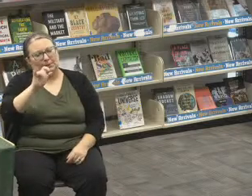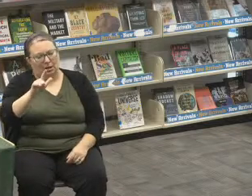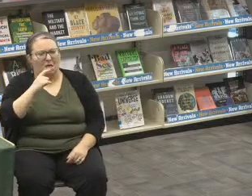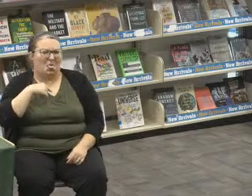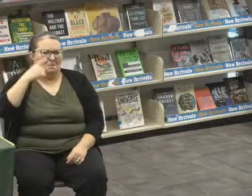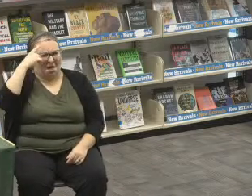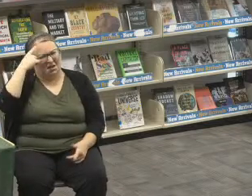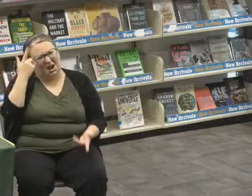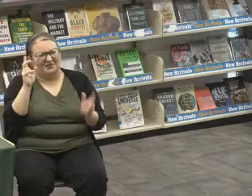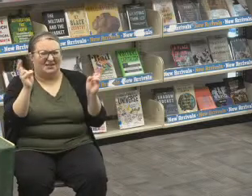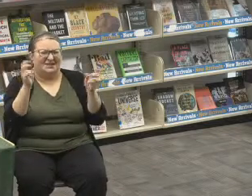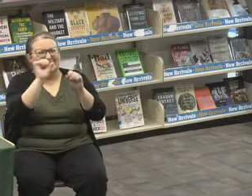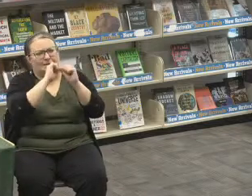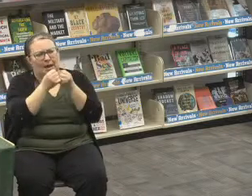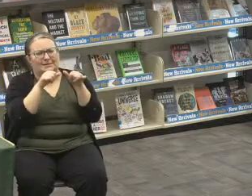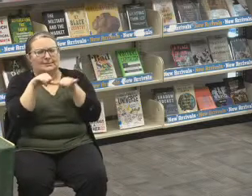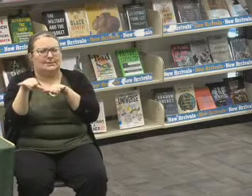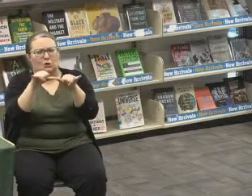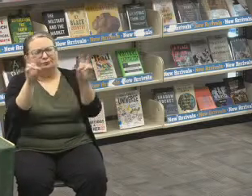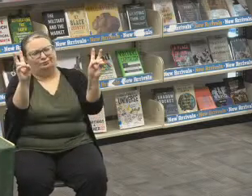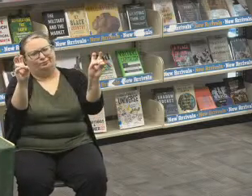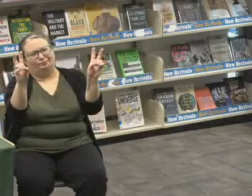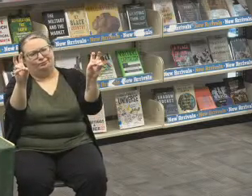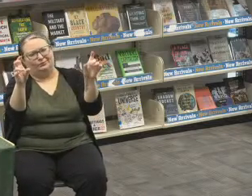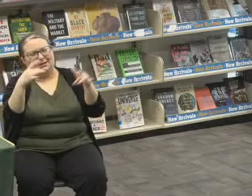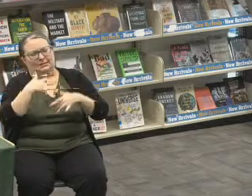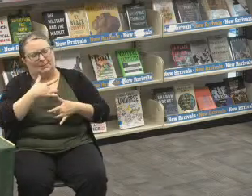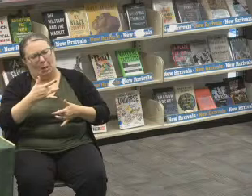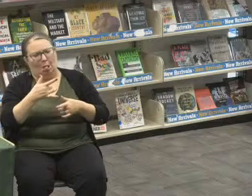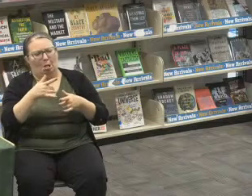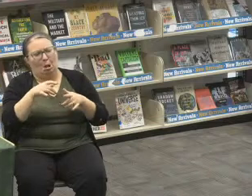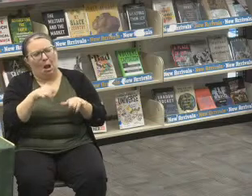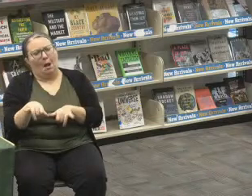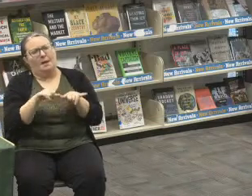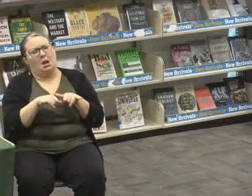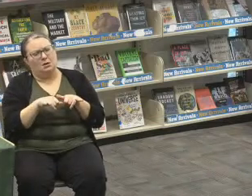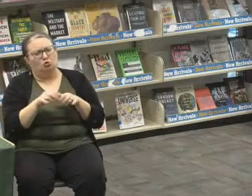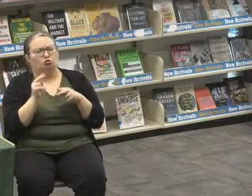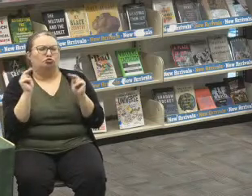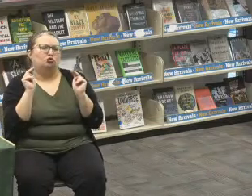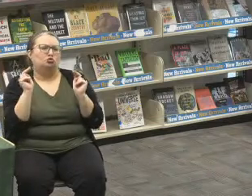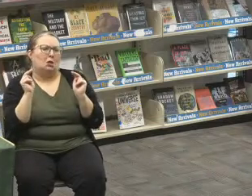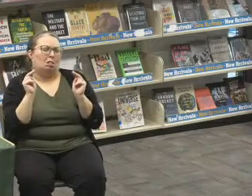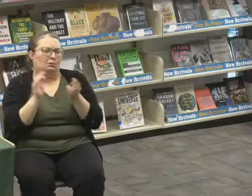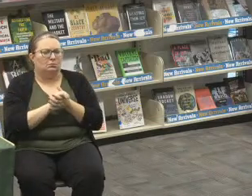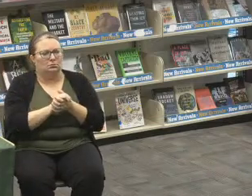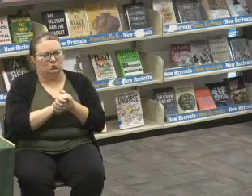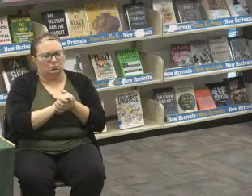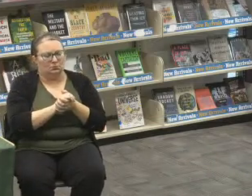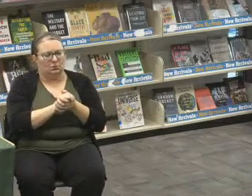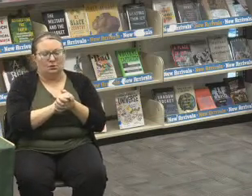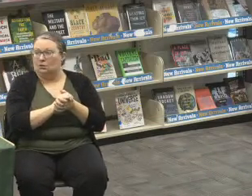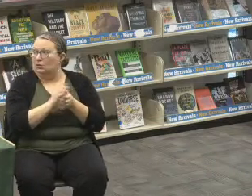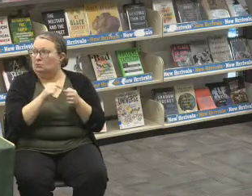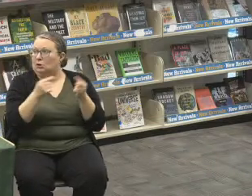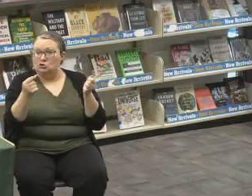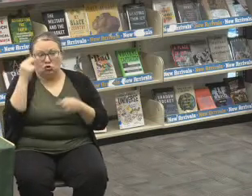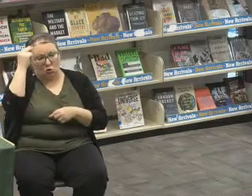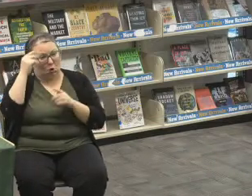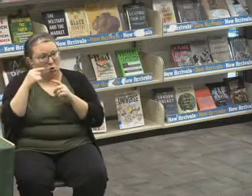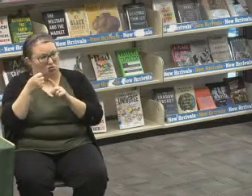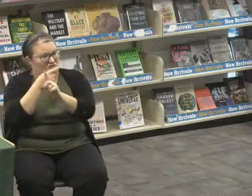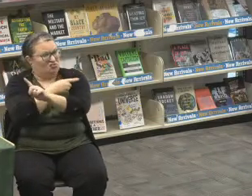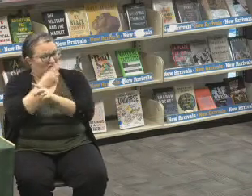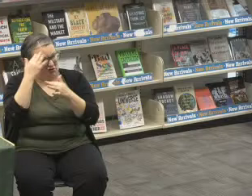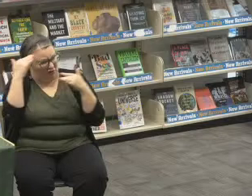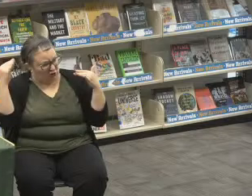of the societal standards of what's deemed, typical or common. It's kind of a neutral term. And then on the other side, neurodivergence is